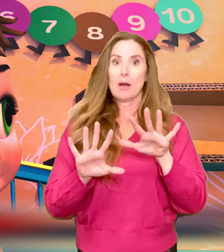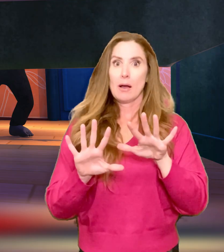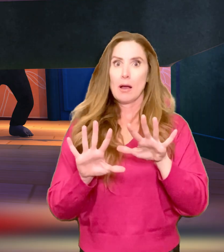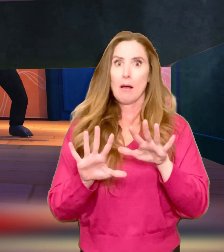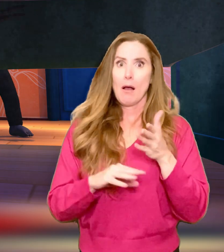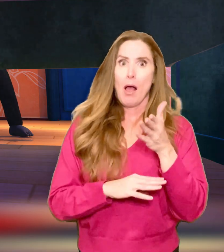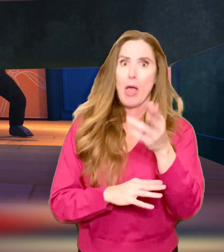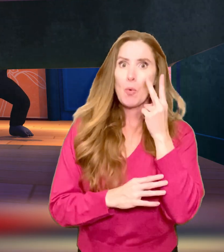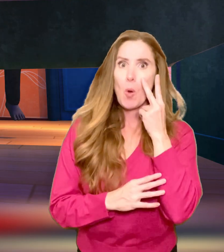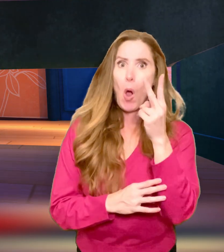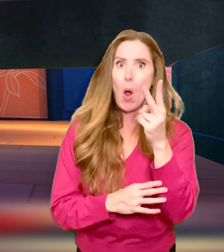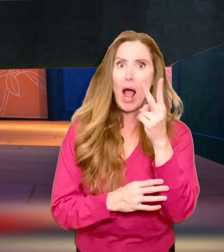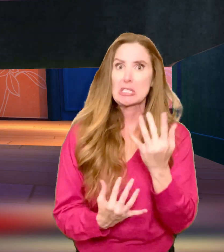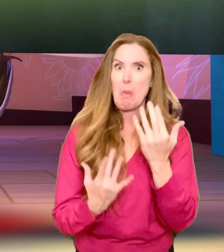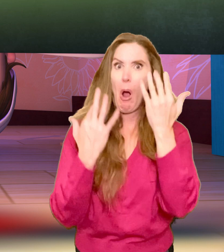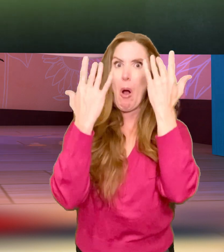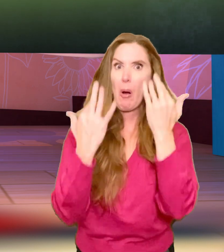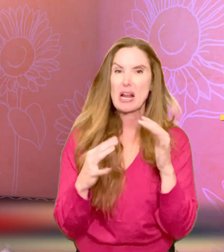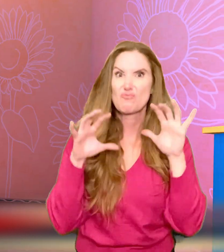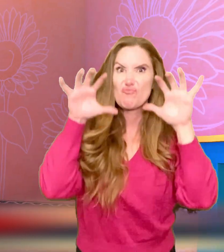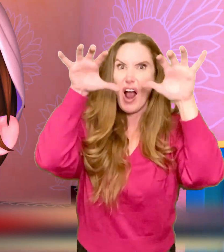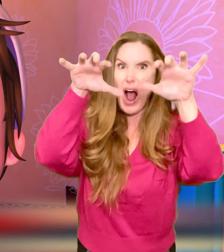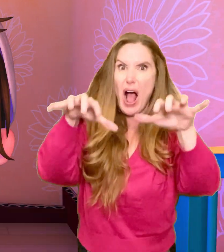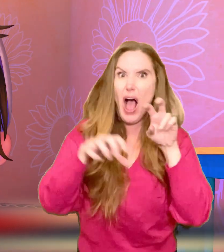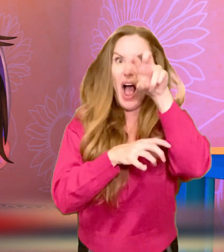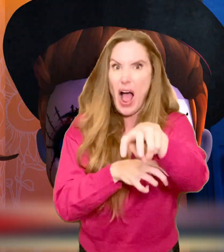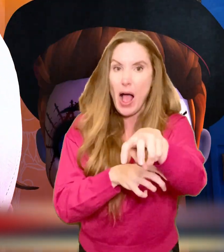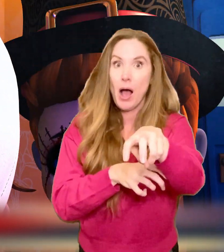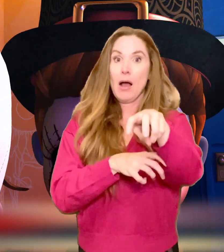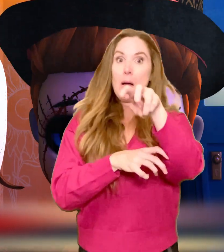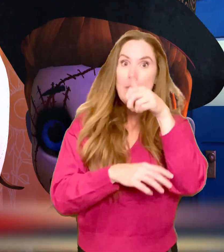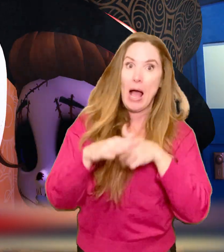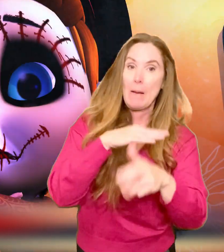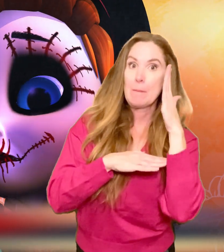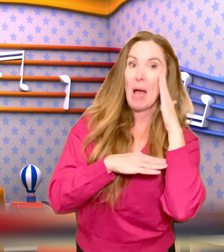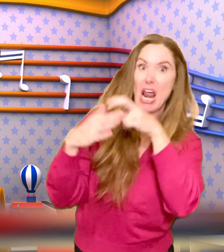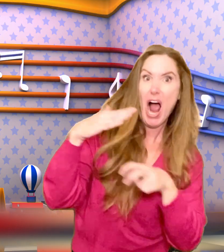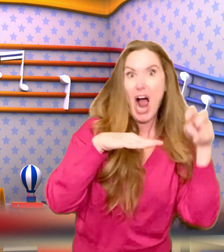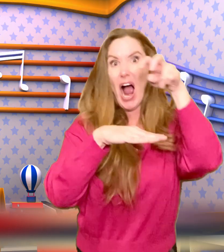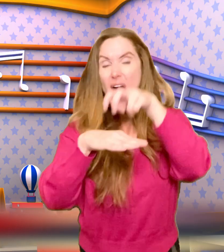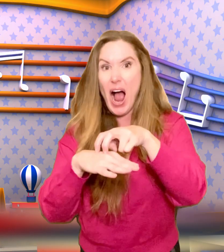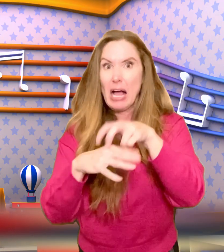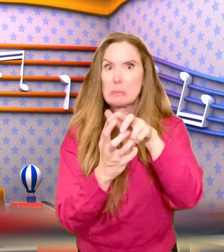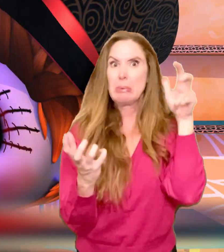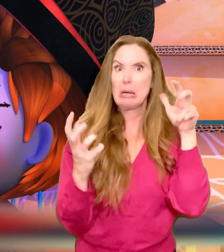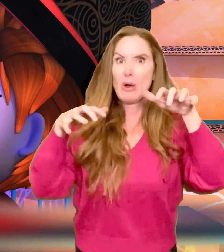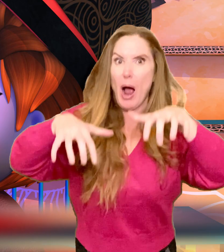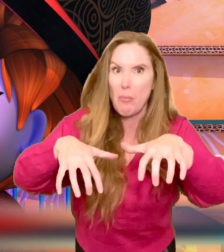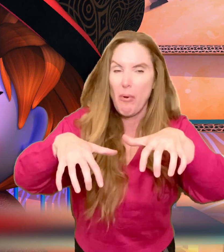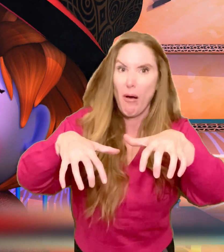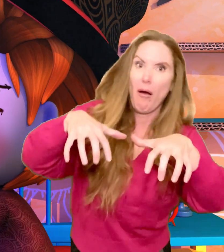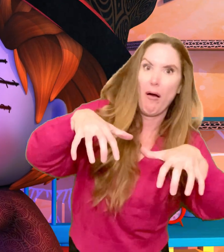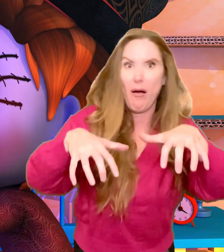around. There I saw smoke and a monster jump from under my bed. He was big